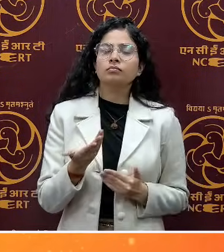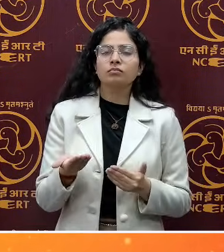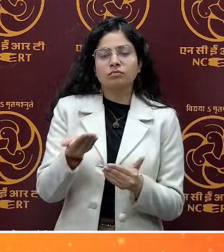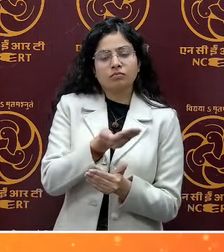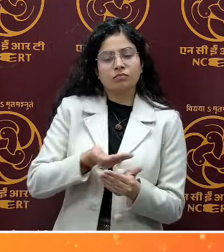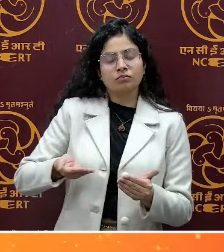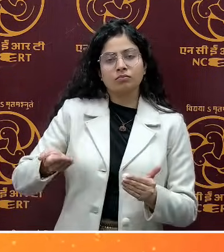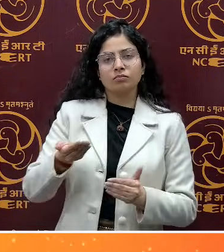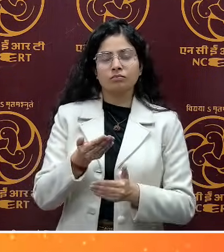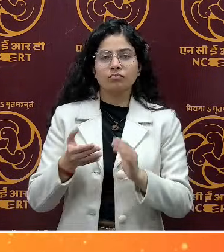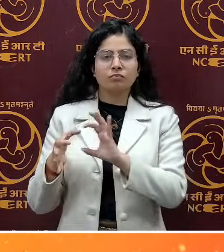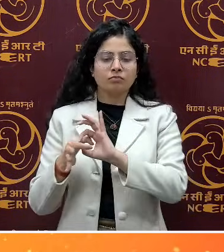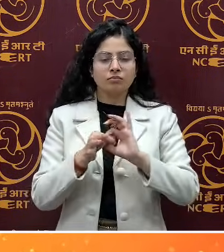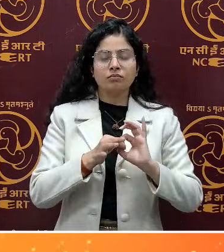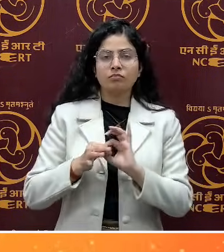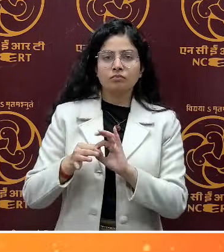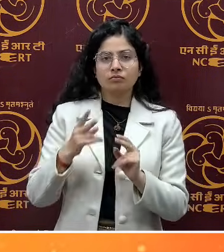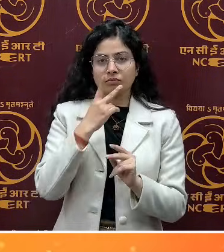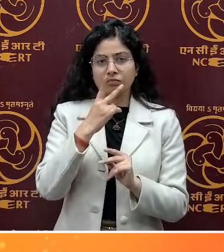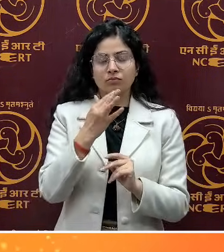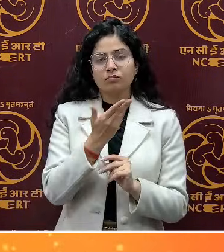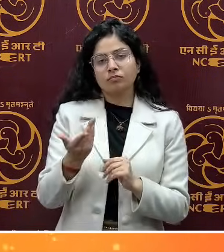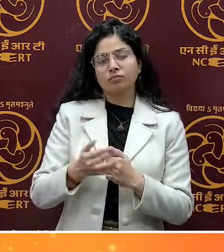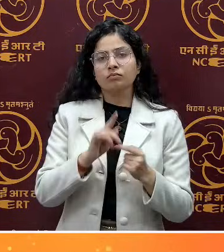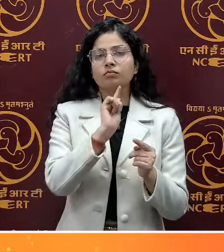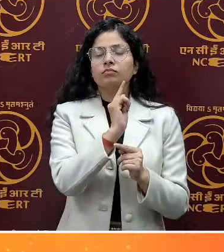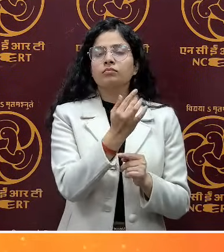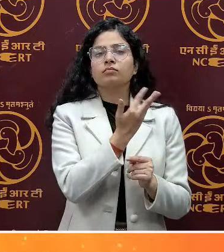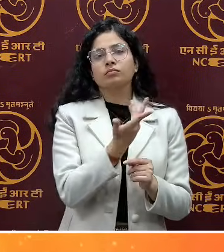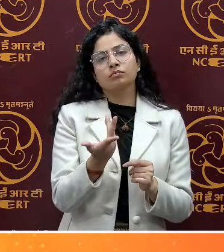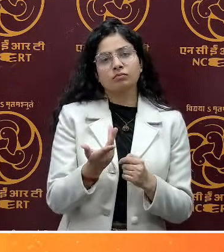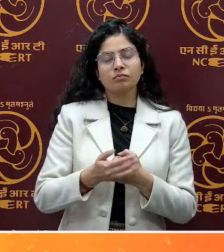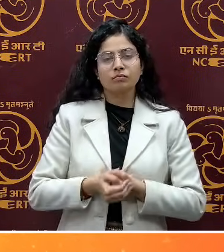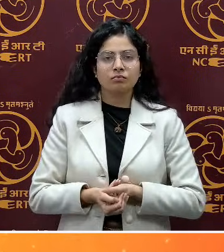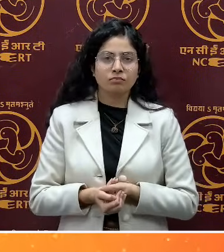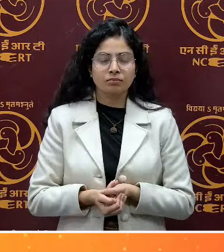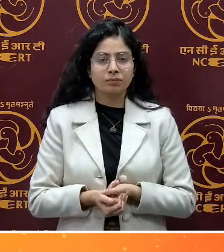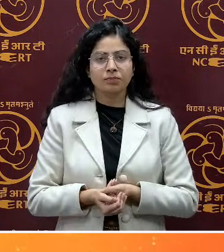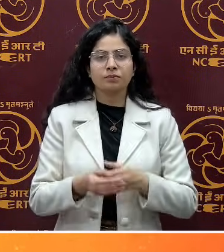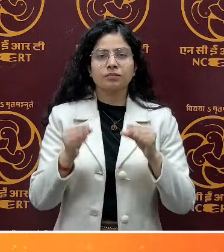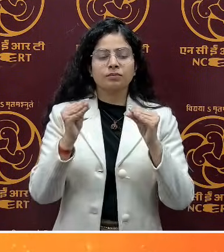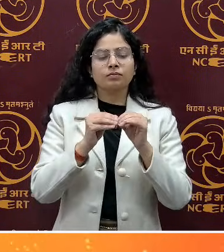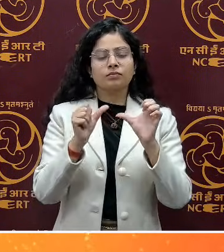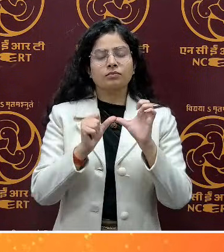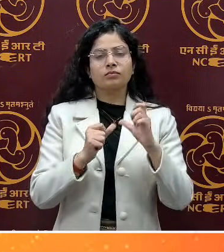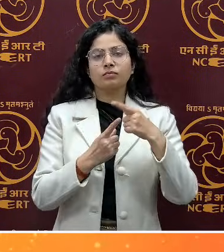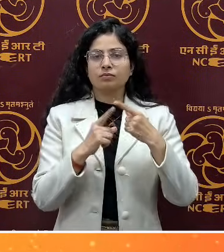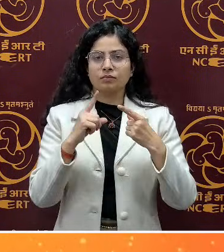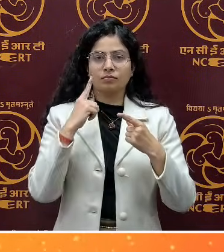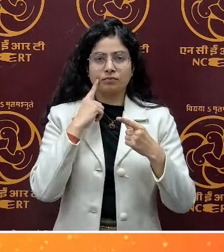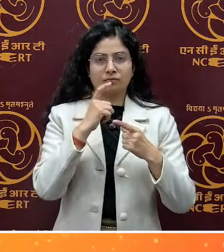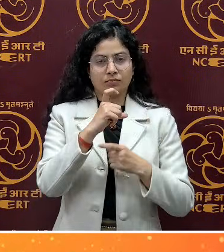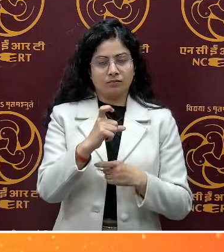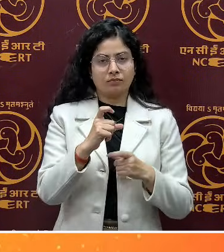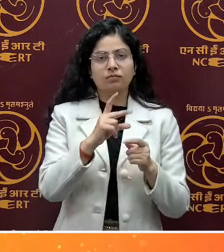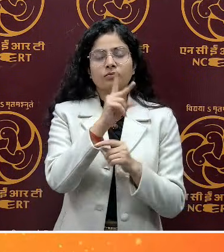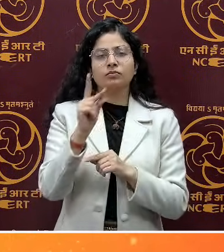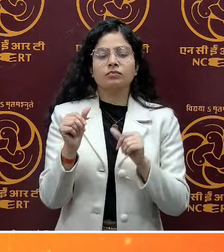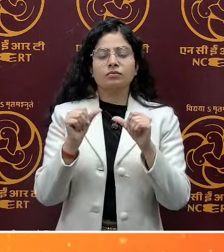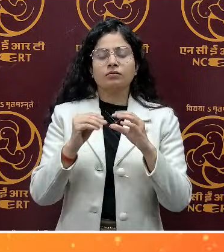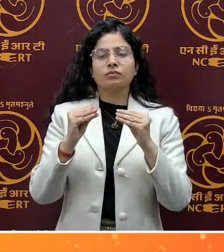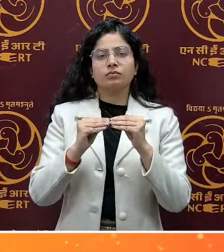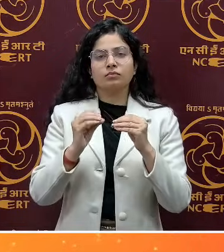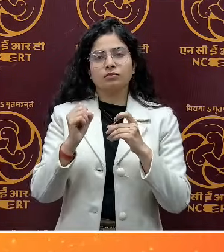these interactions seen? So the very first interaction is what? It's a biotic abiotic interaction. Simplest